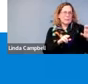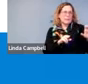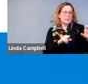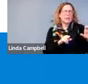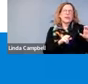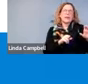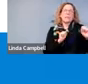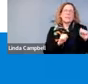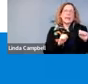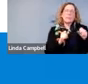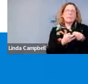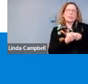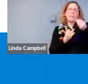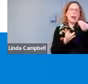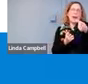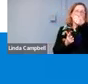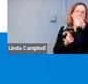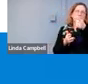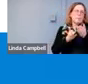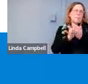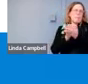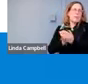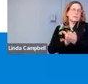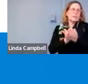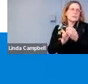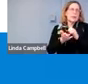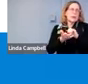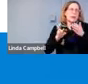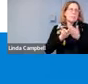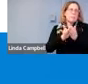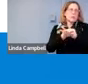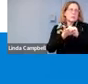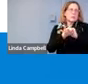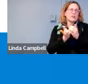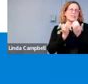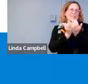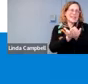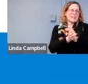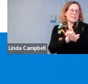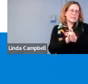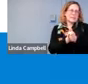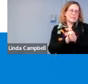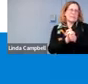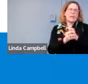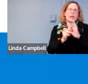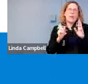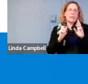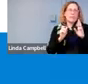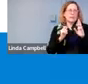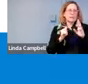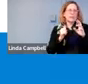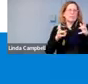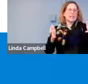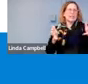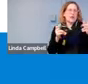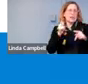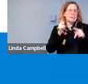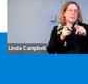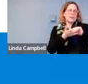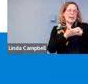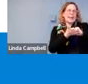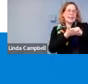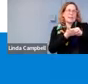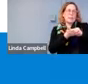The Nova Scotia Invasive Species Council was able to purchase this horrible boat cleaning station, and